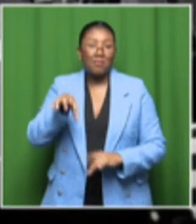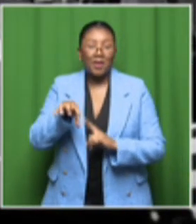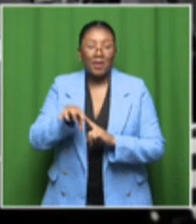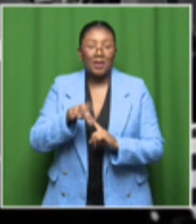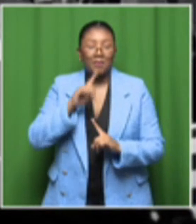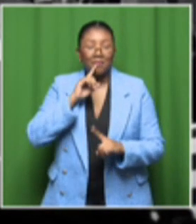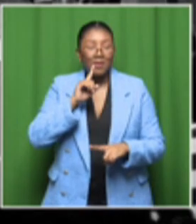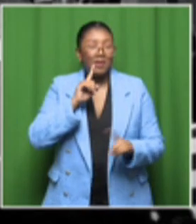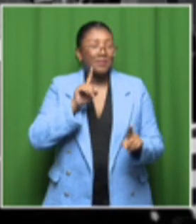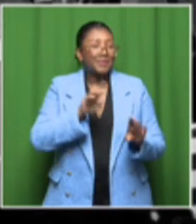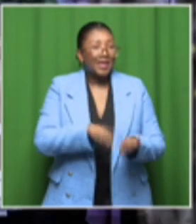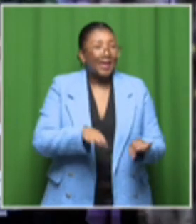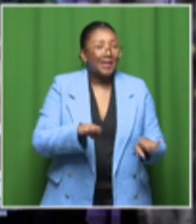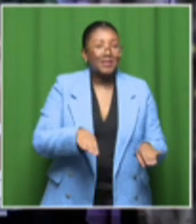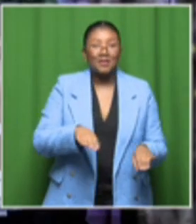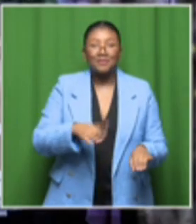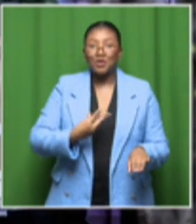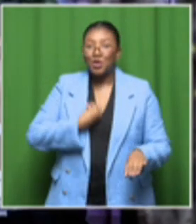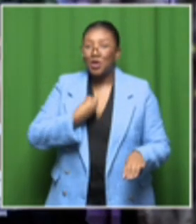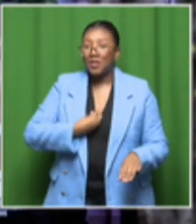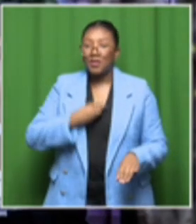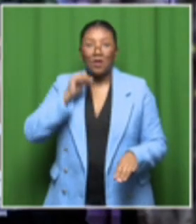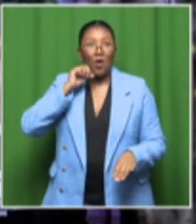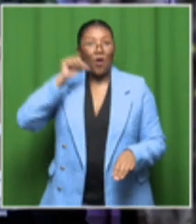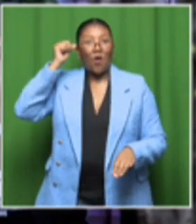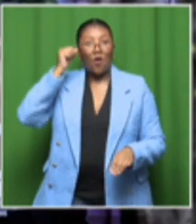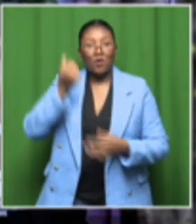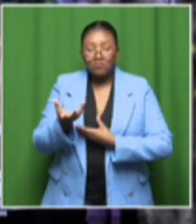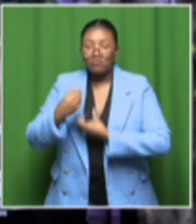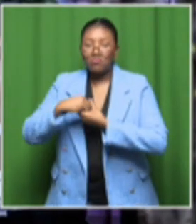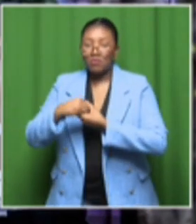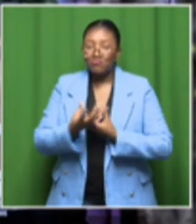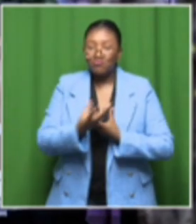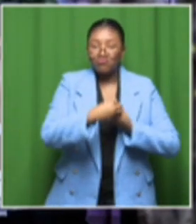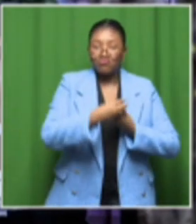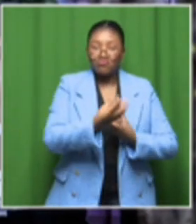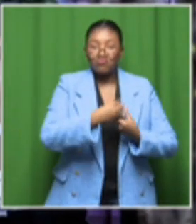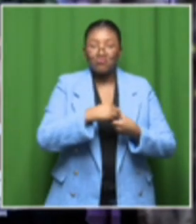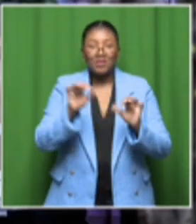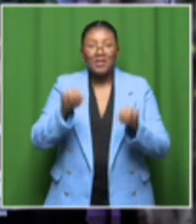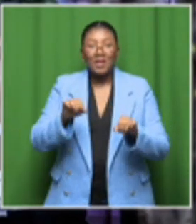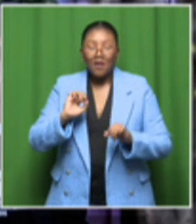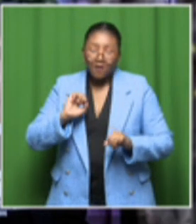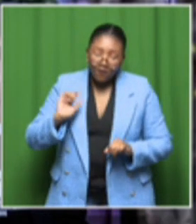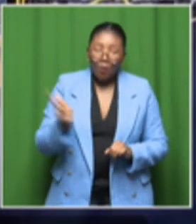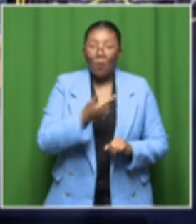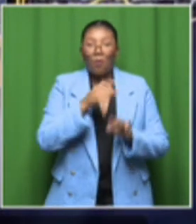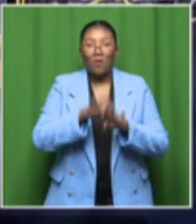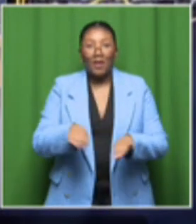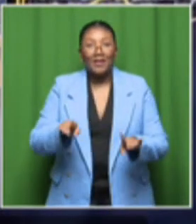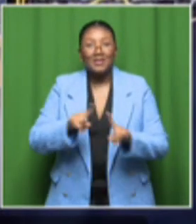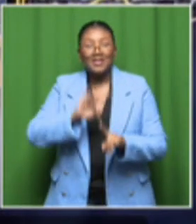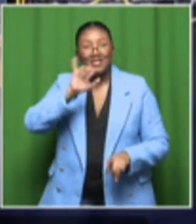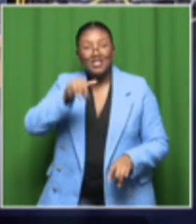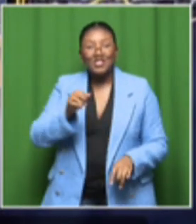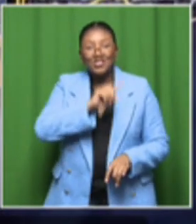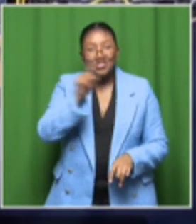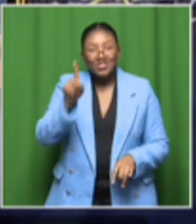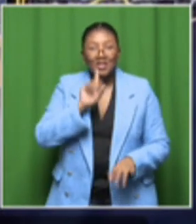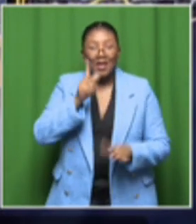ages through the innovative Kids Love Jazz concept. And so this all ages event series is a refreshing take on jazz. It's aimed at making the